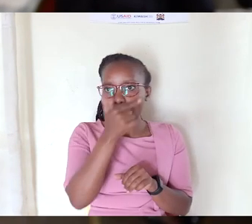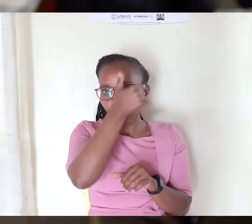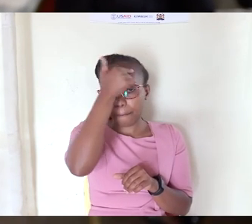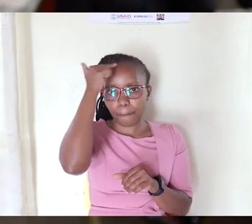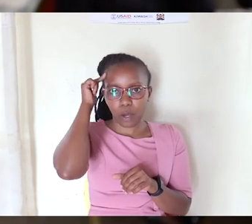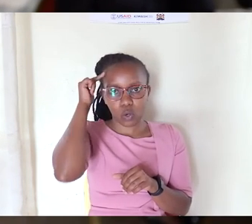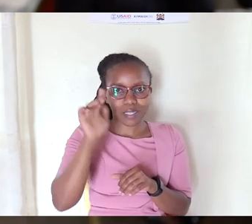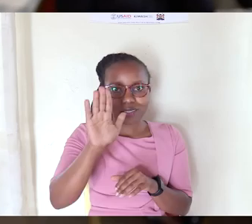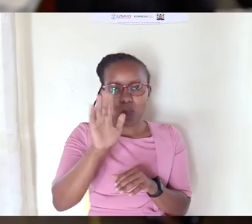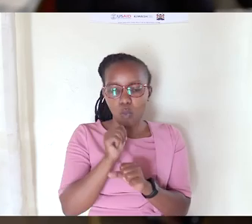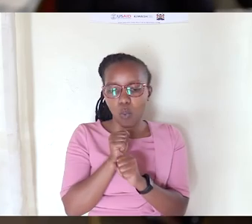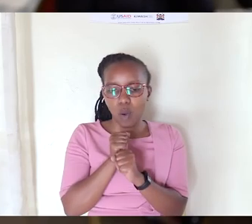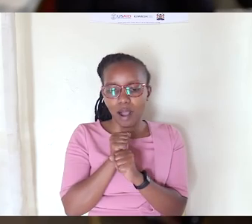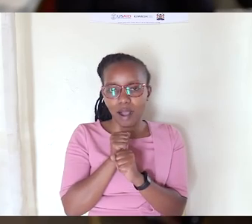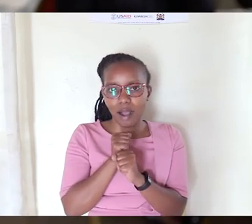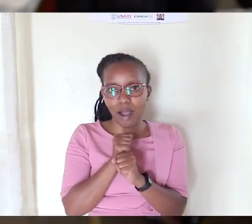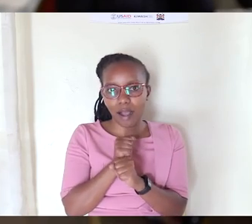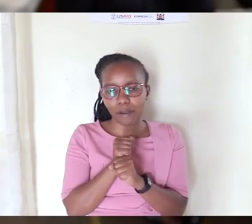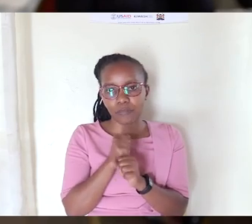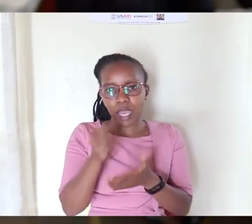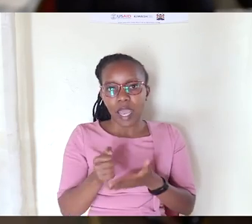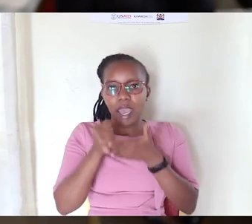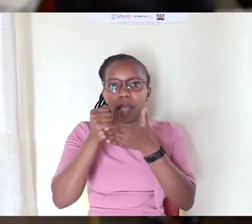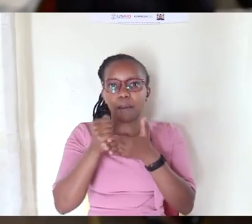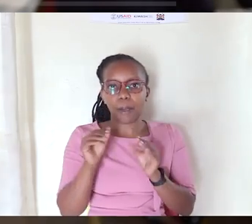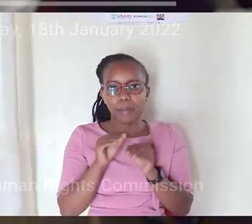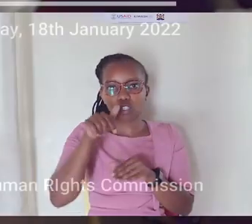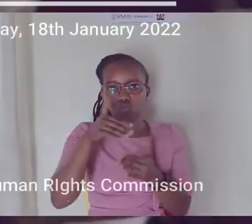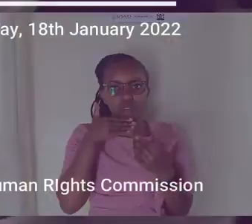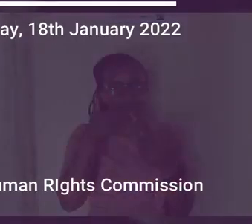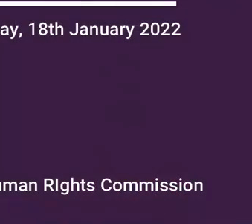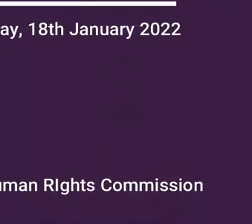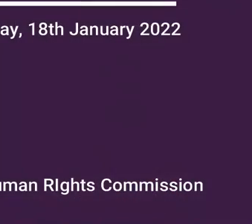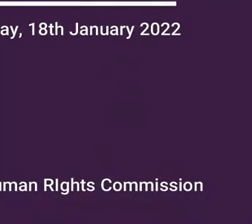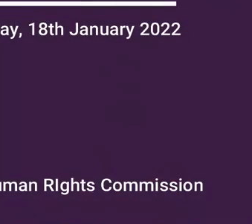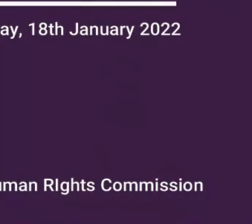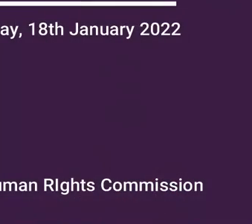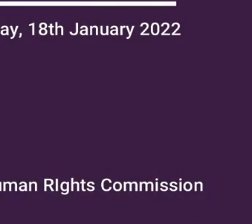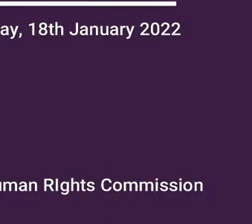is your effort that makes us gather here today. Thank you very much.